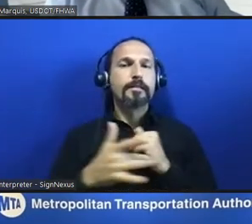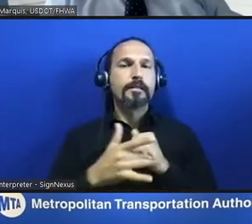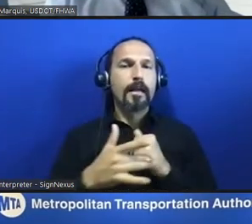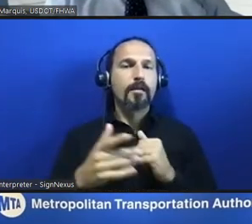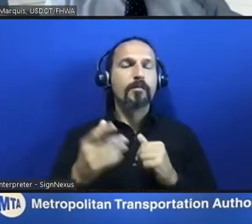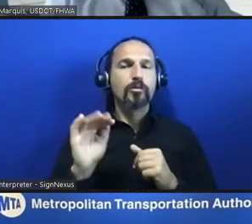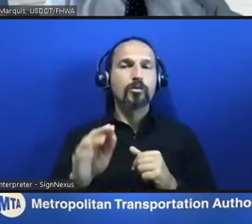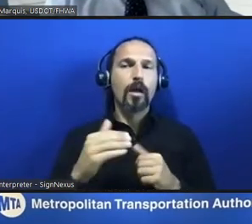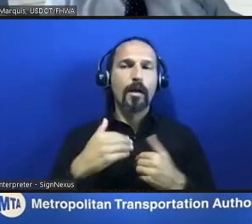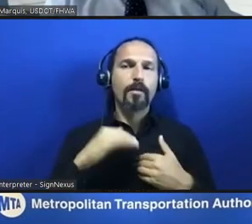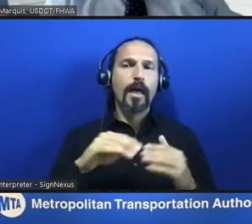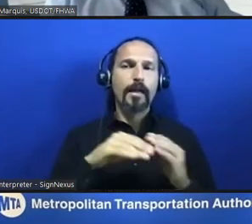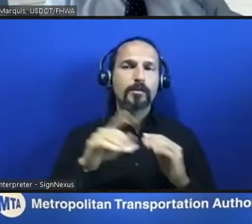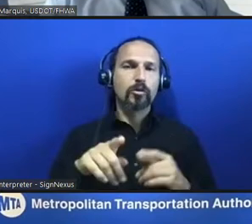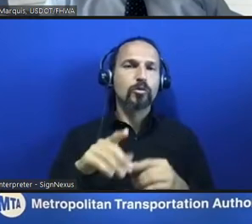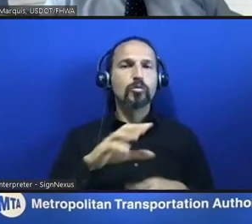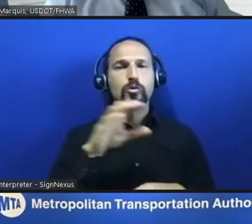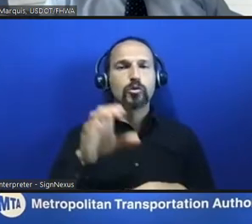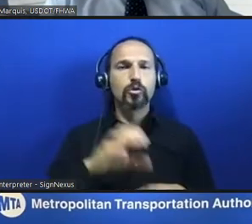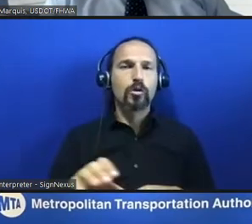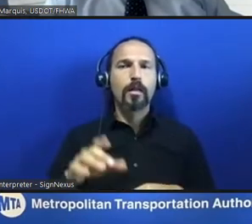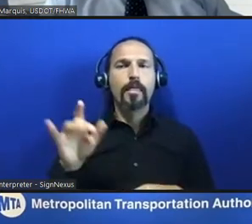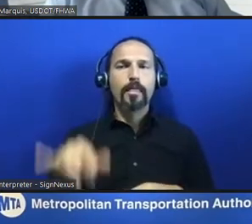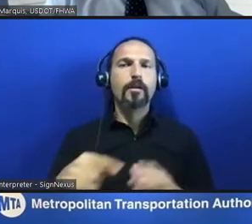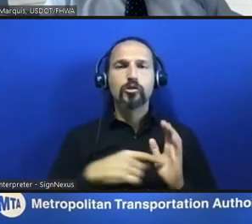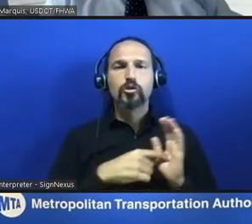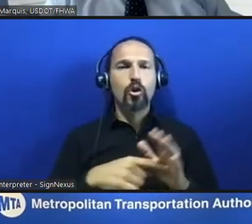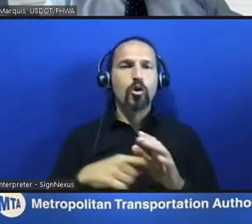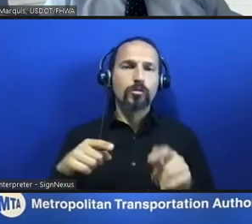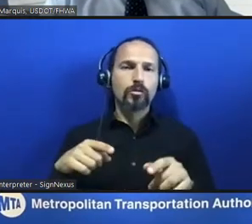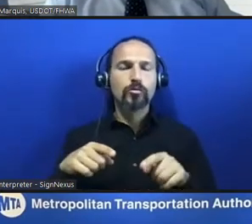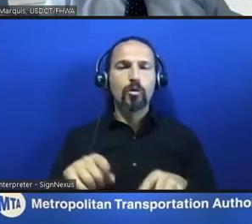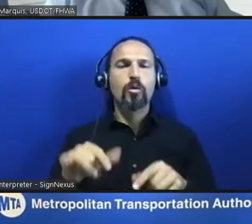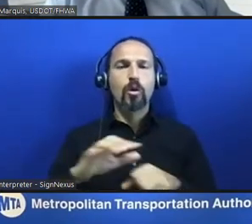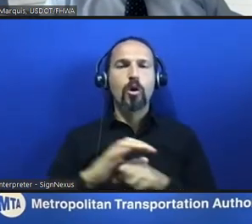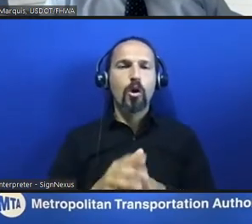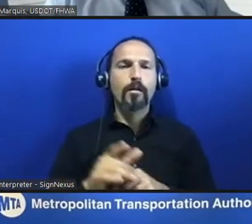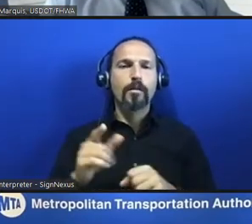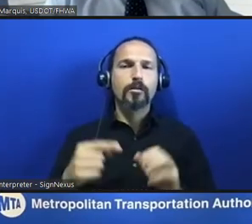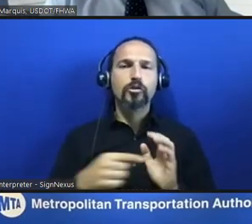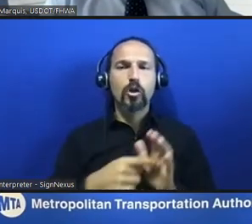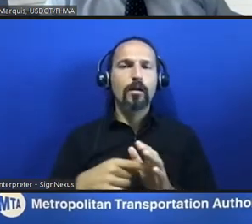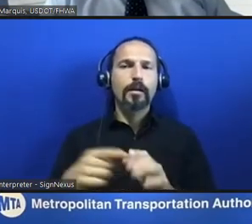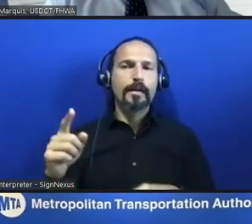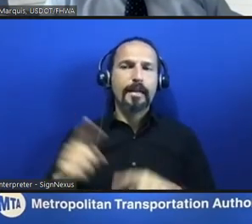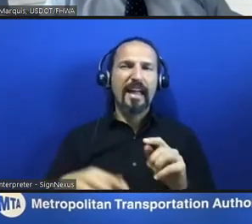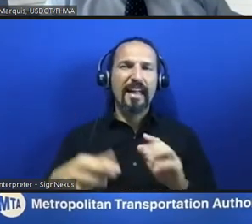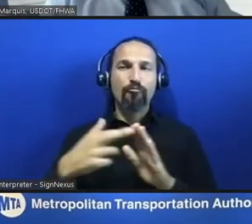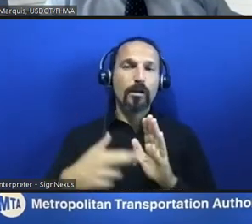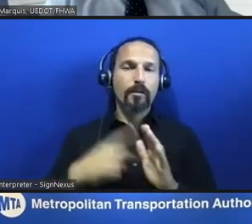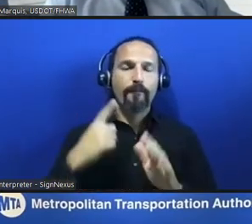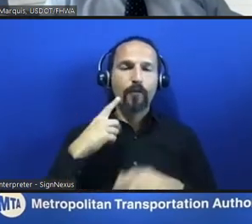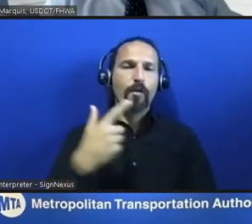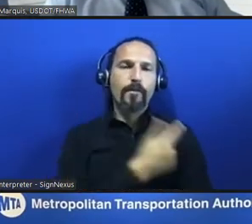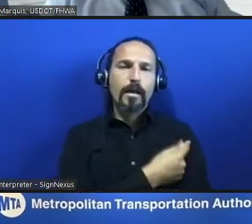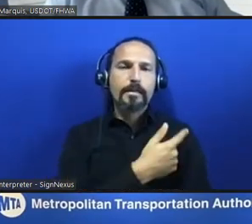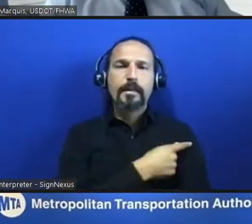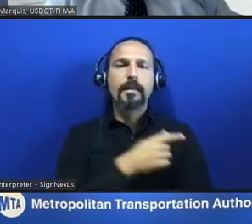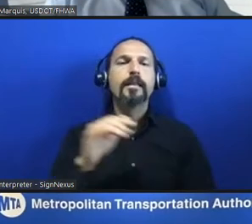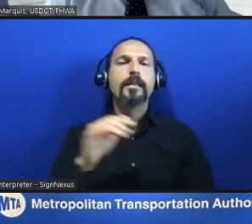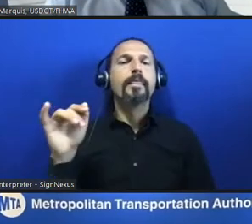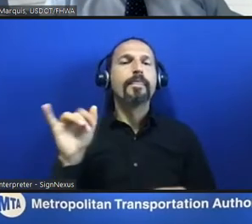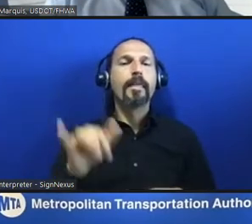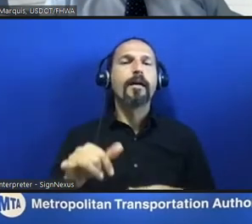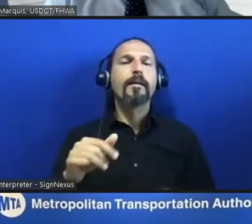to enable access to zoom the fact was highlighted during covet with the elderly's challenges to register for vaccines there is an impacted